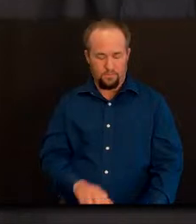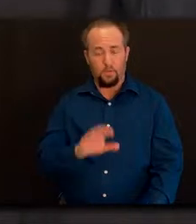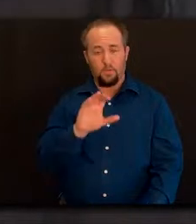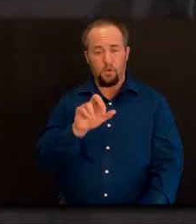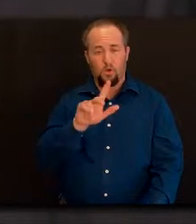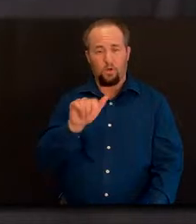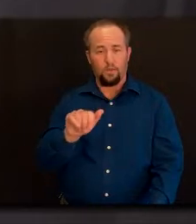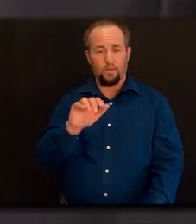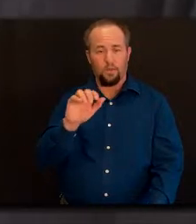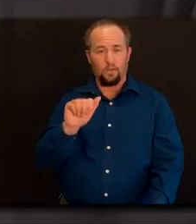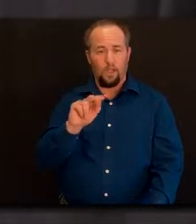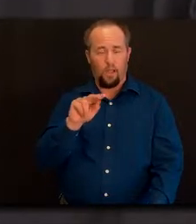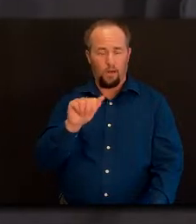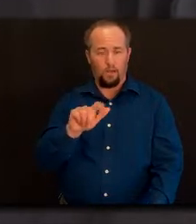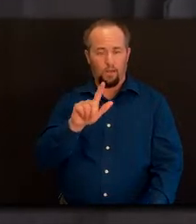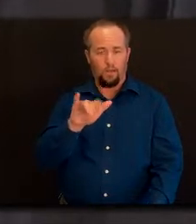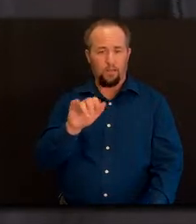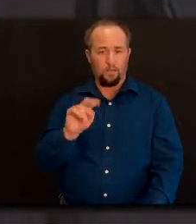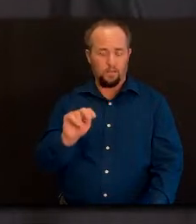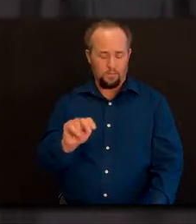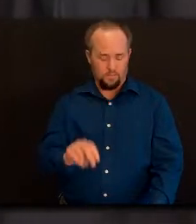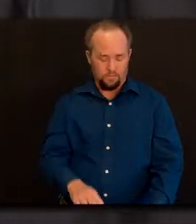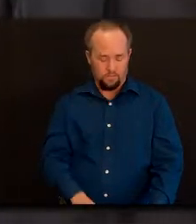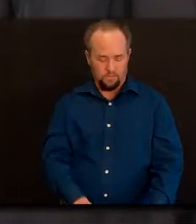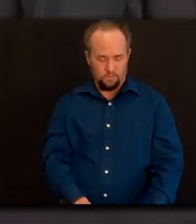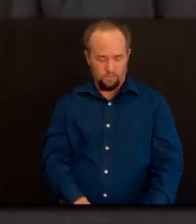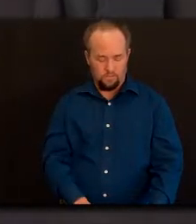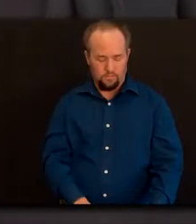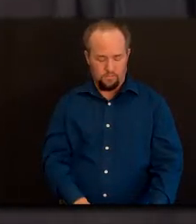Carly Anna Lynn.